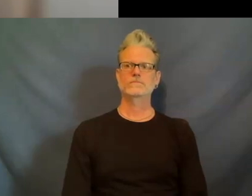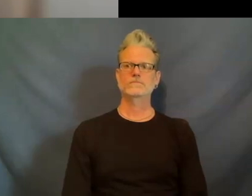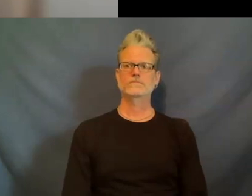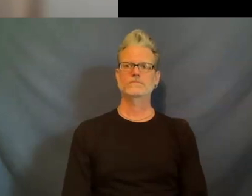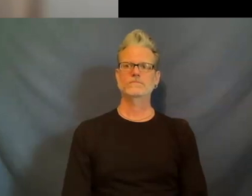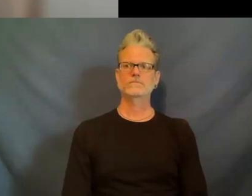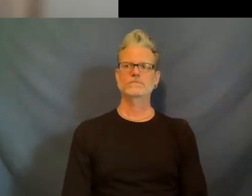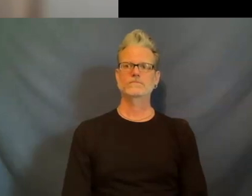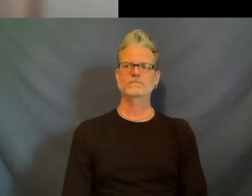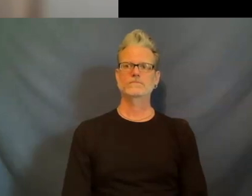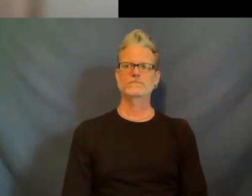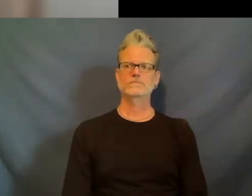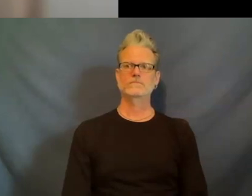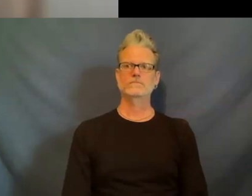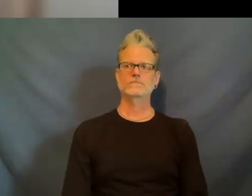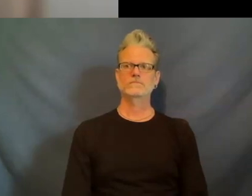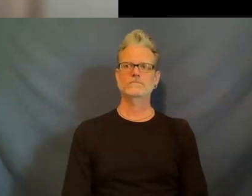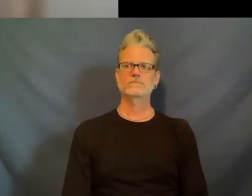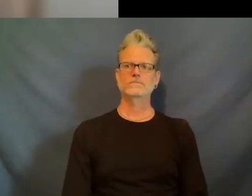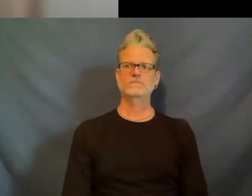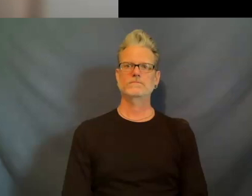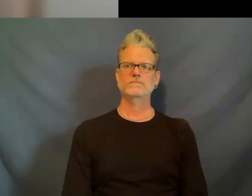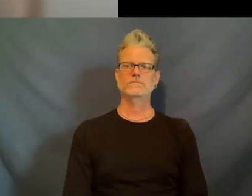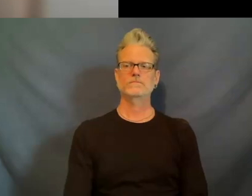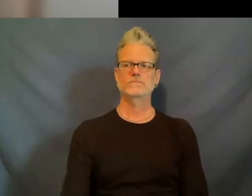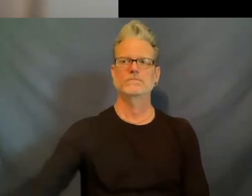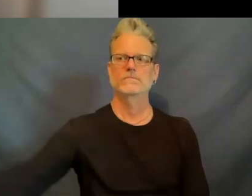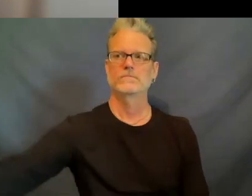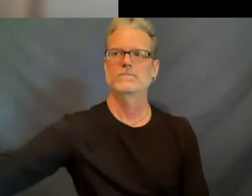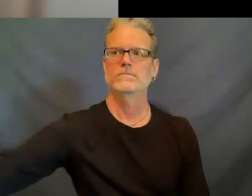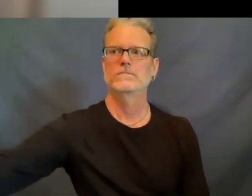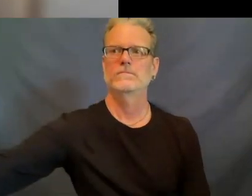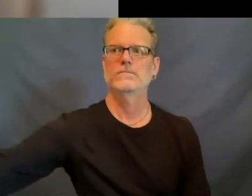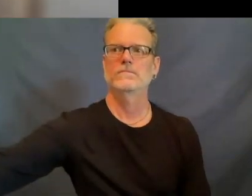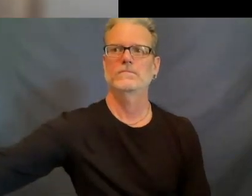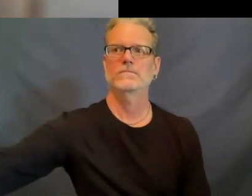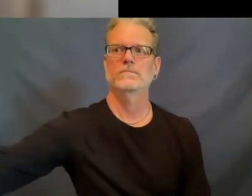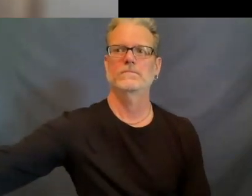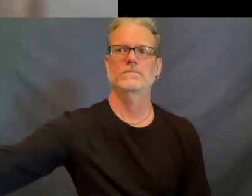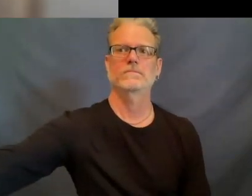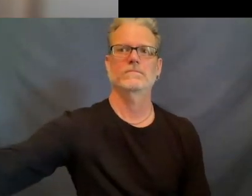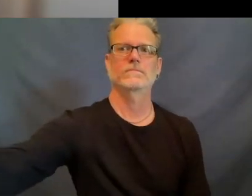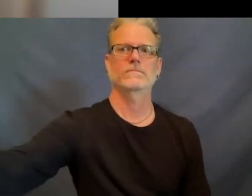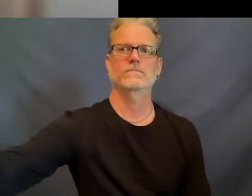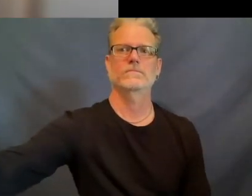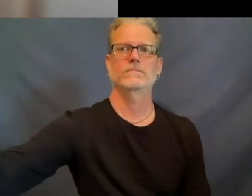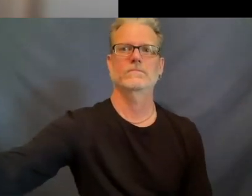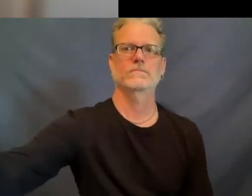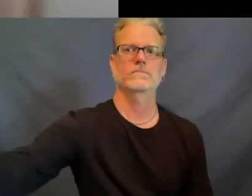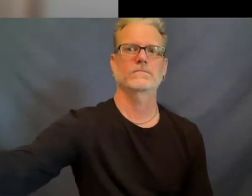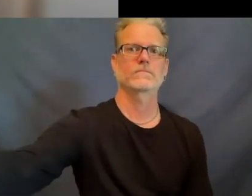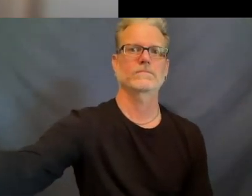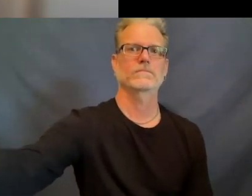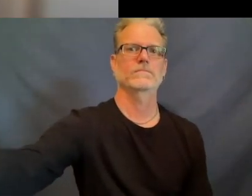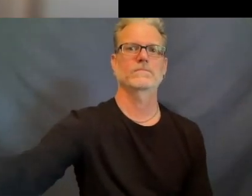need to tie together, however, when you execute the agreement. It needs to be included in the scope of work for the